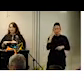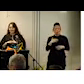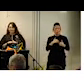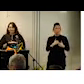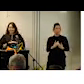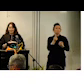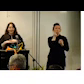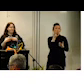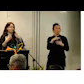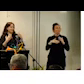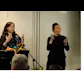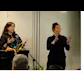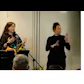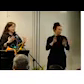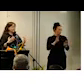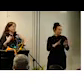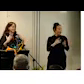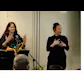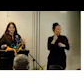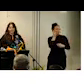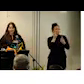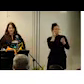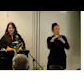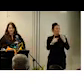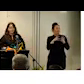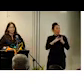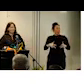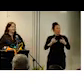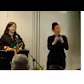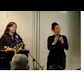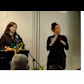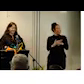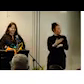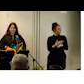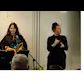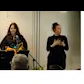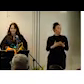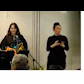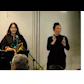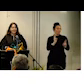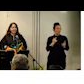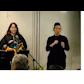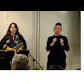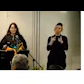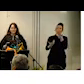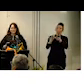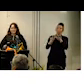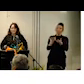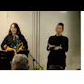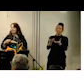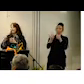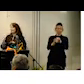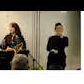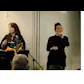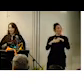always curious about how living things work. So naturally, I pursued a science degree at university. During my